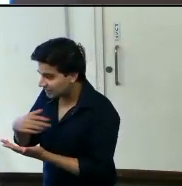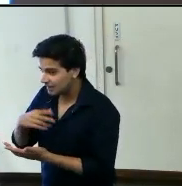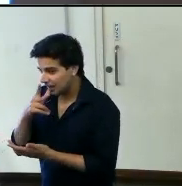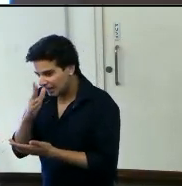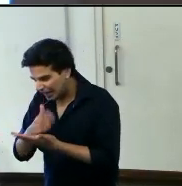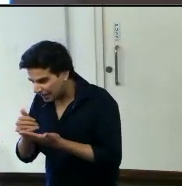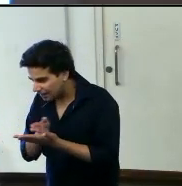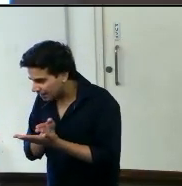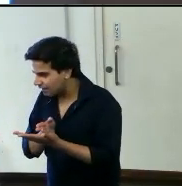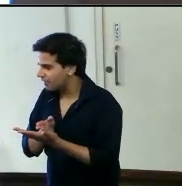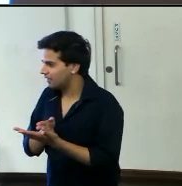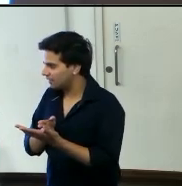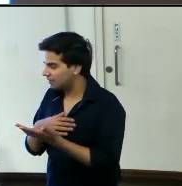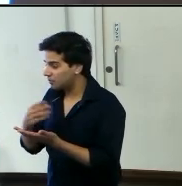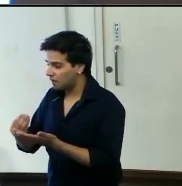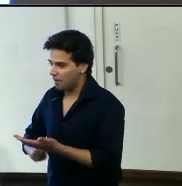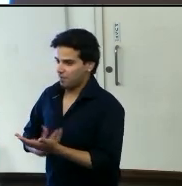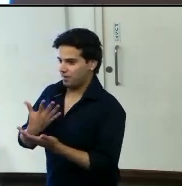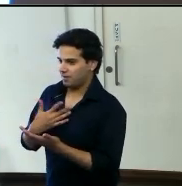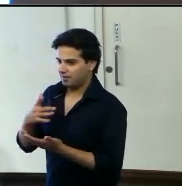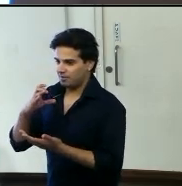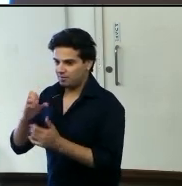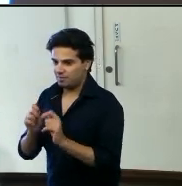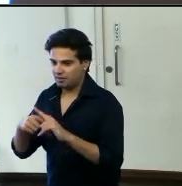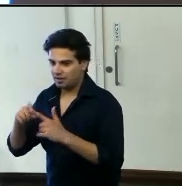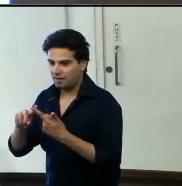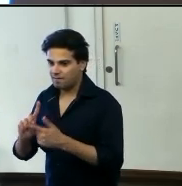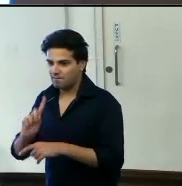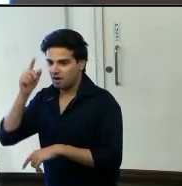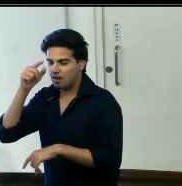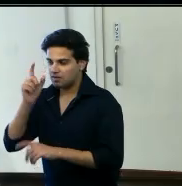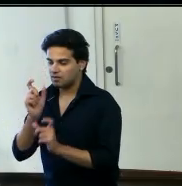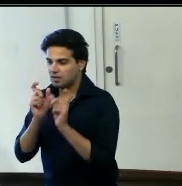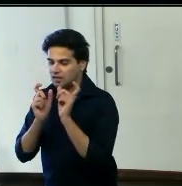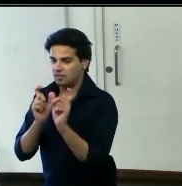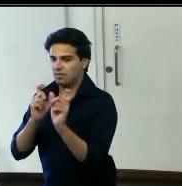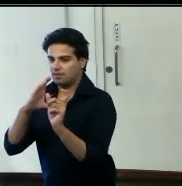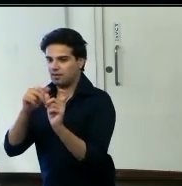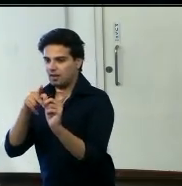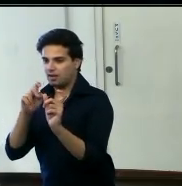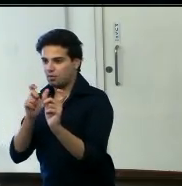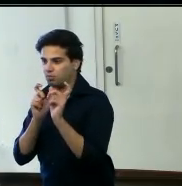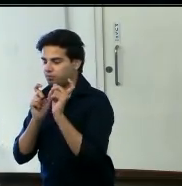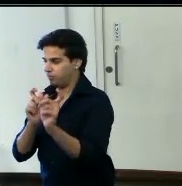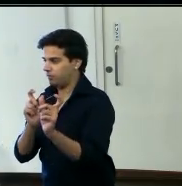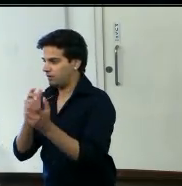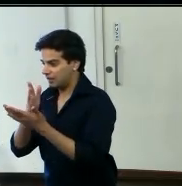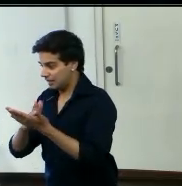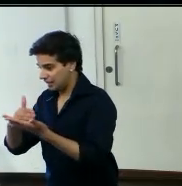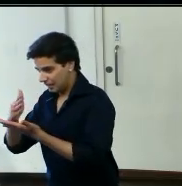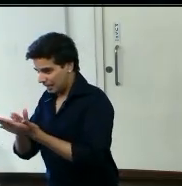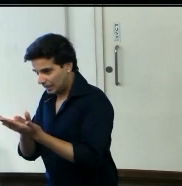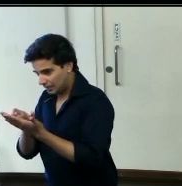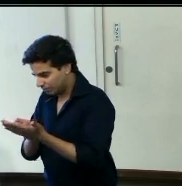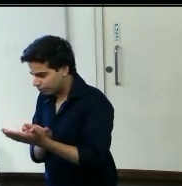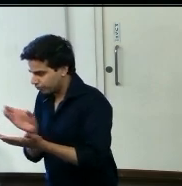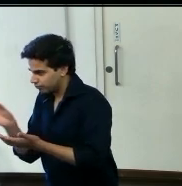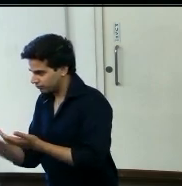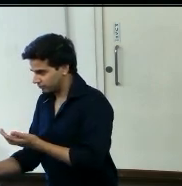Yeah. He was so happy that it was his first word. So he immediately cut a cake and gave it in his